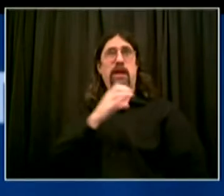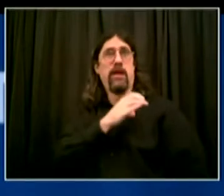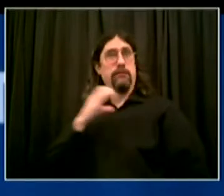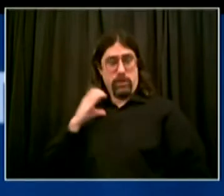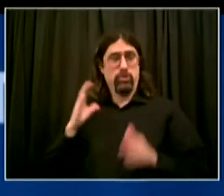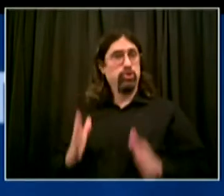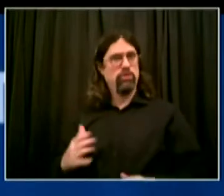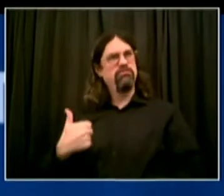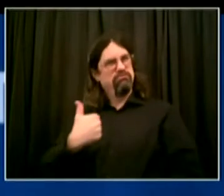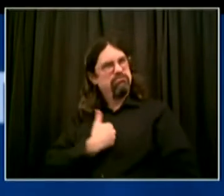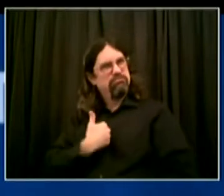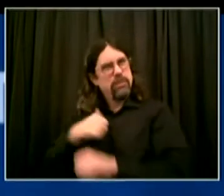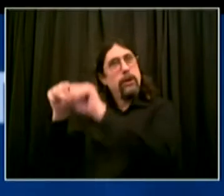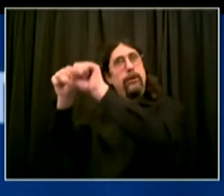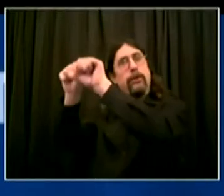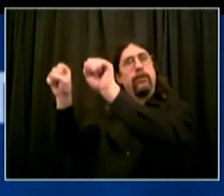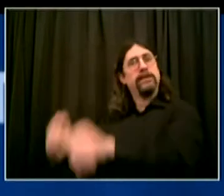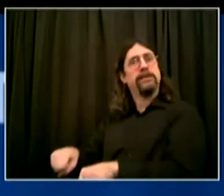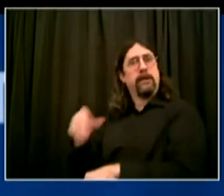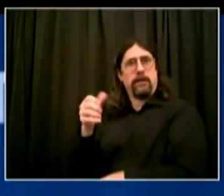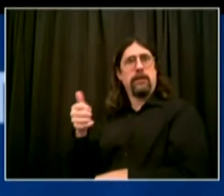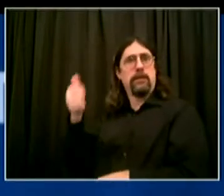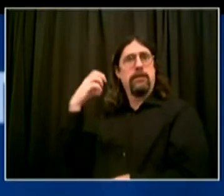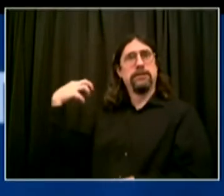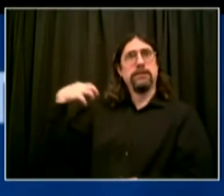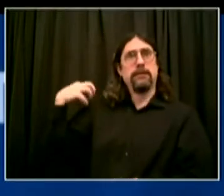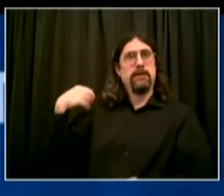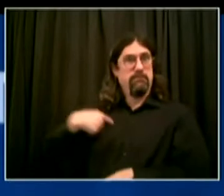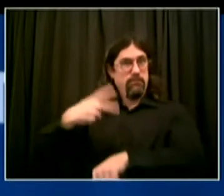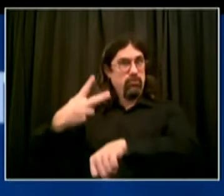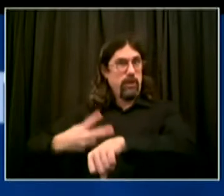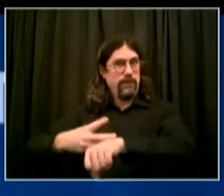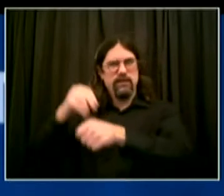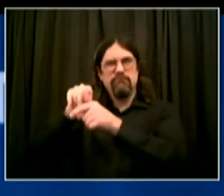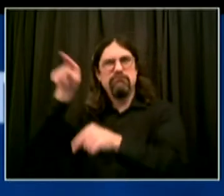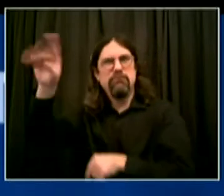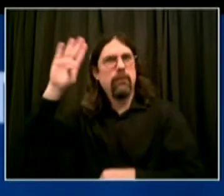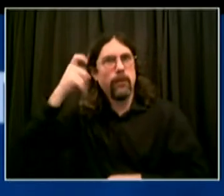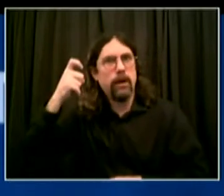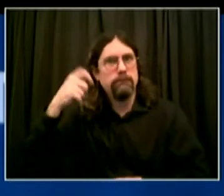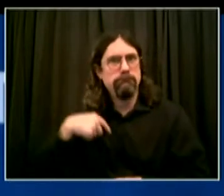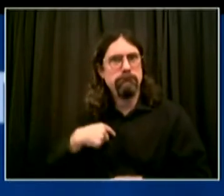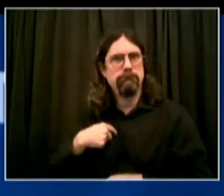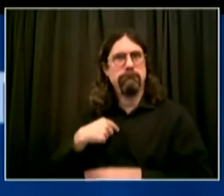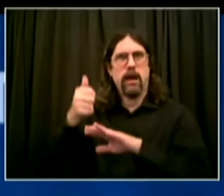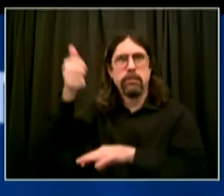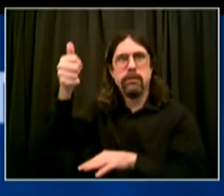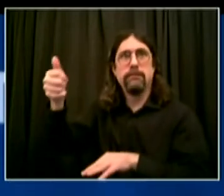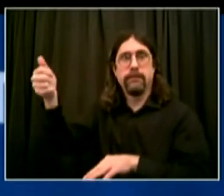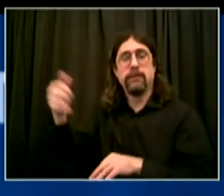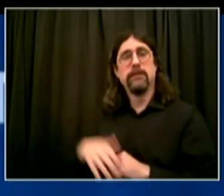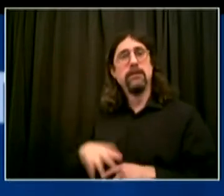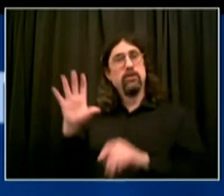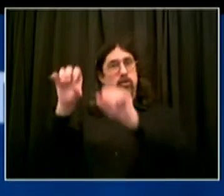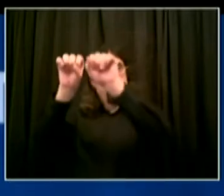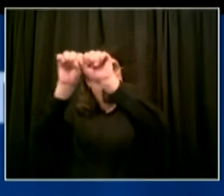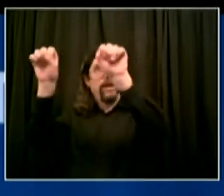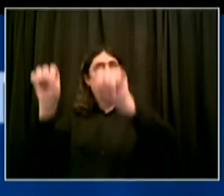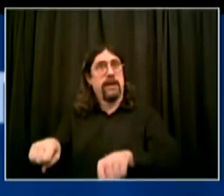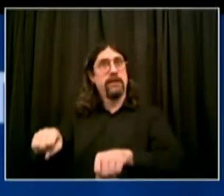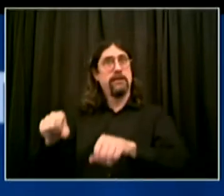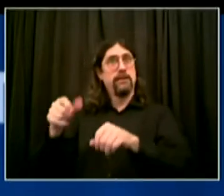commander. And in many ways, you are like a miniature mayor of that command. The bonds that you develop to this